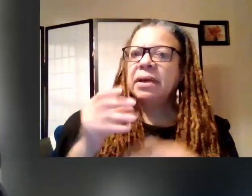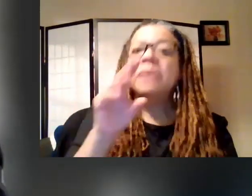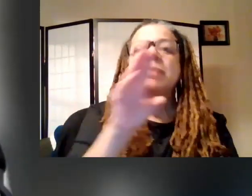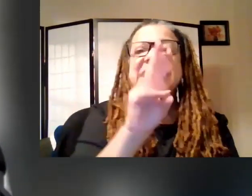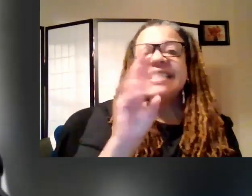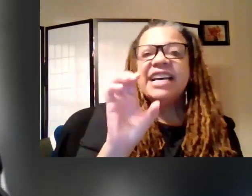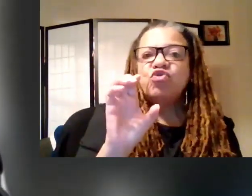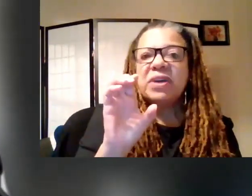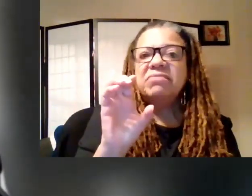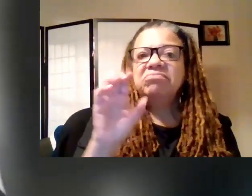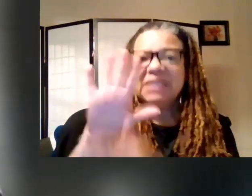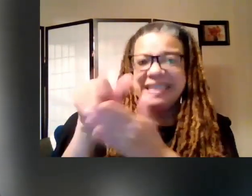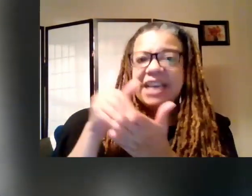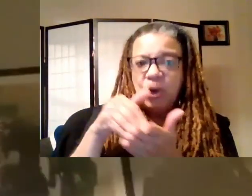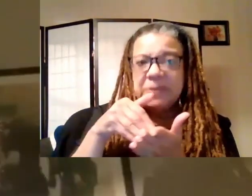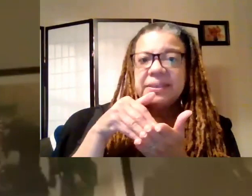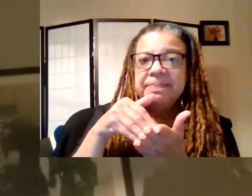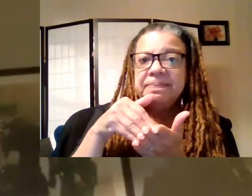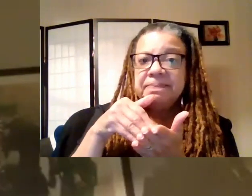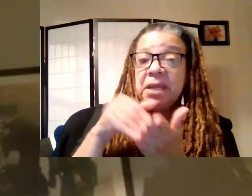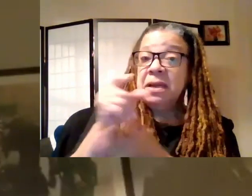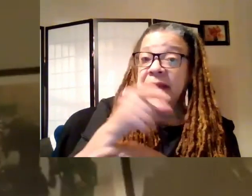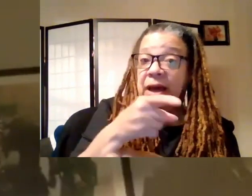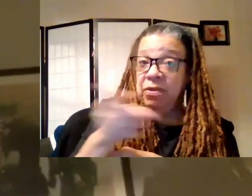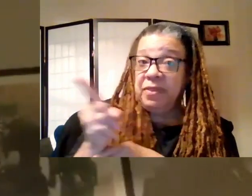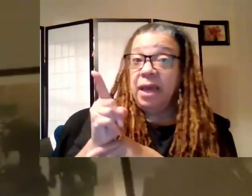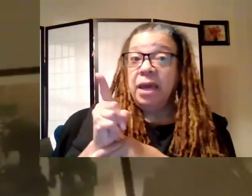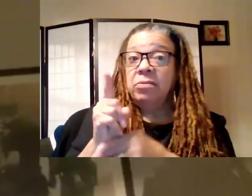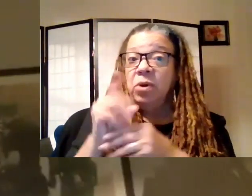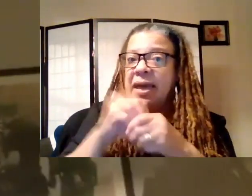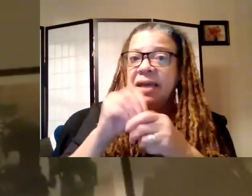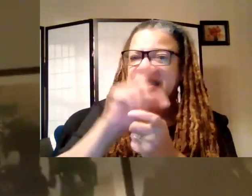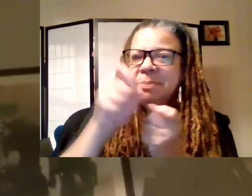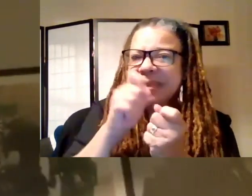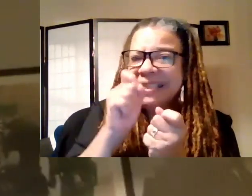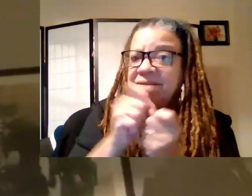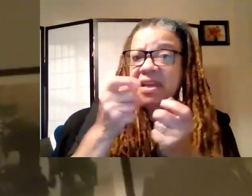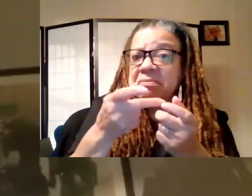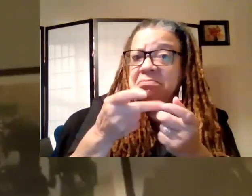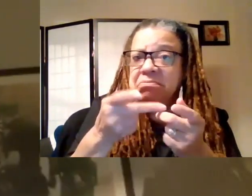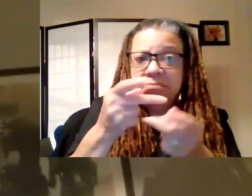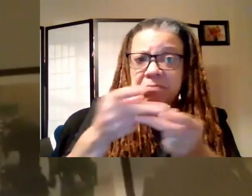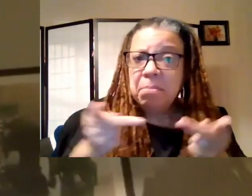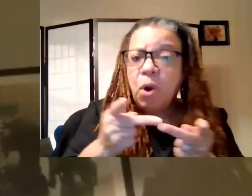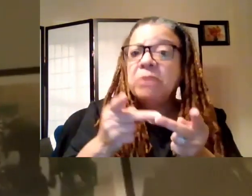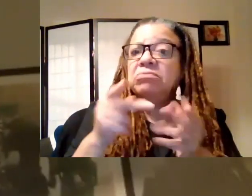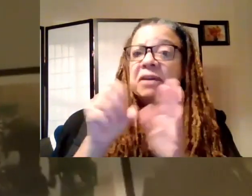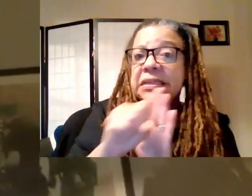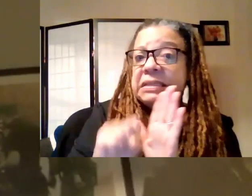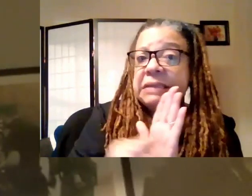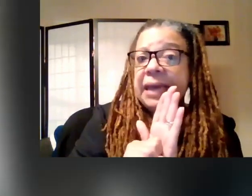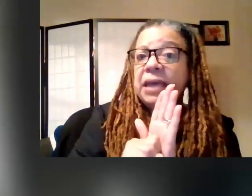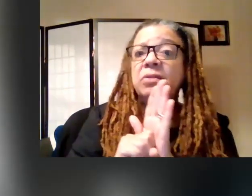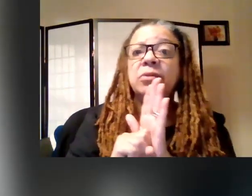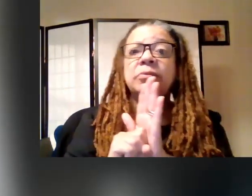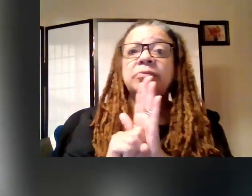600. That's a lot. Okay. And are they located in any particular part of the state or types of communities?